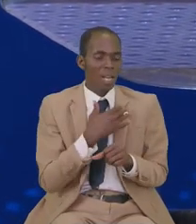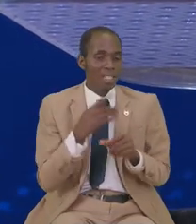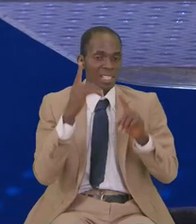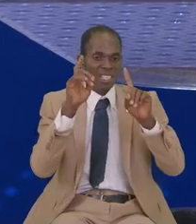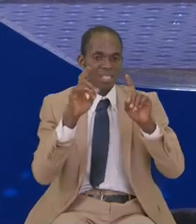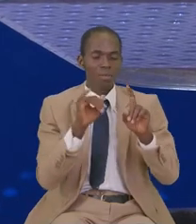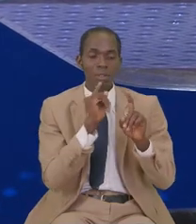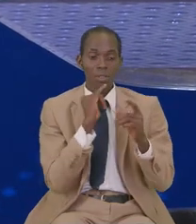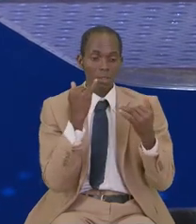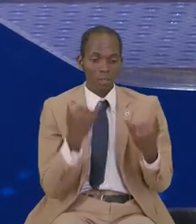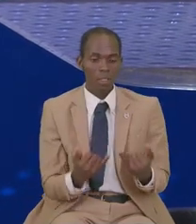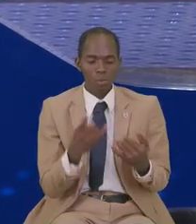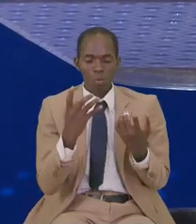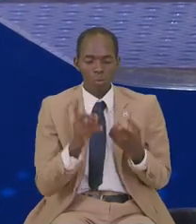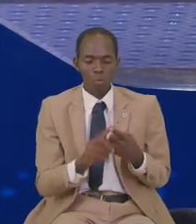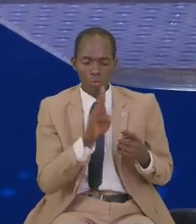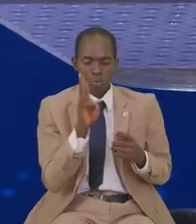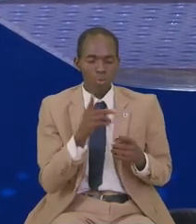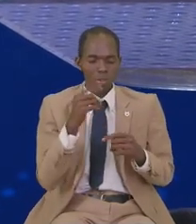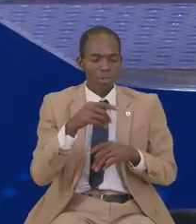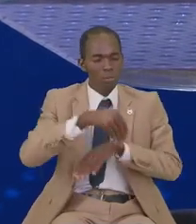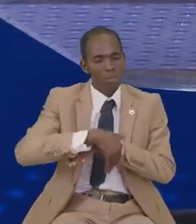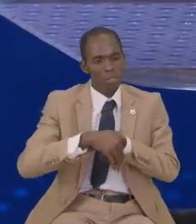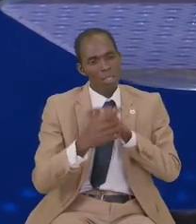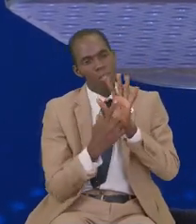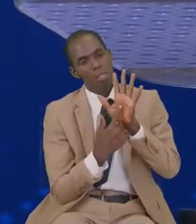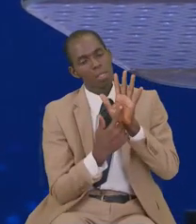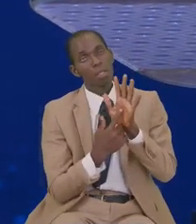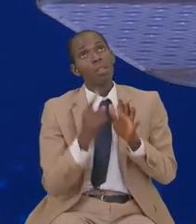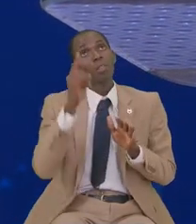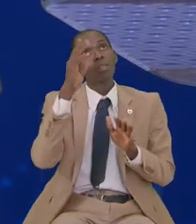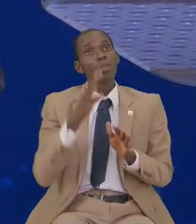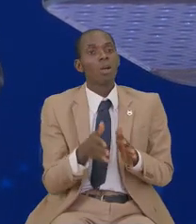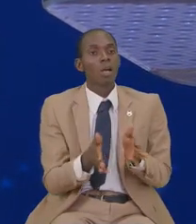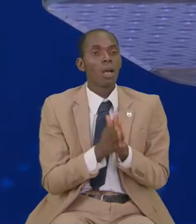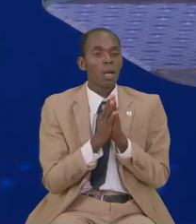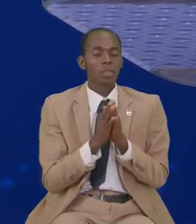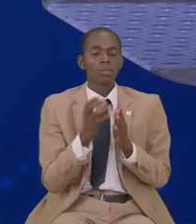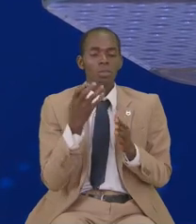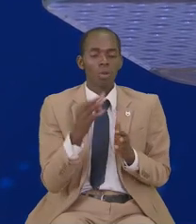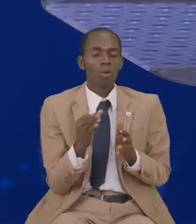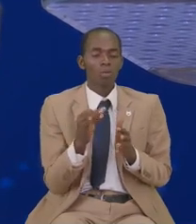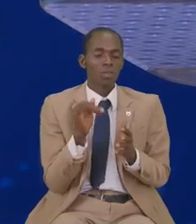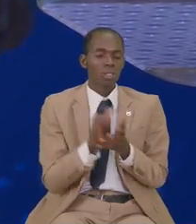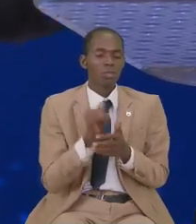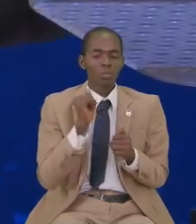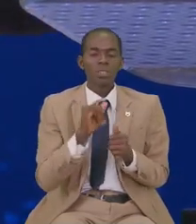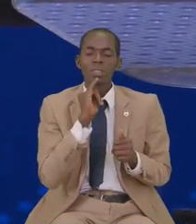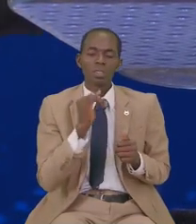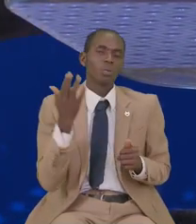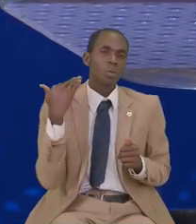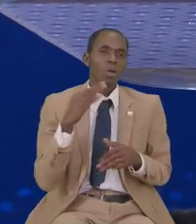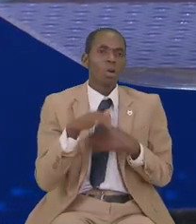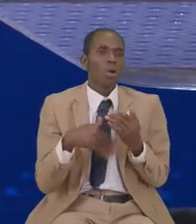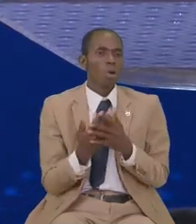to burn the midnight oil. God requires that which is past. All throughout the